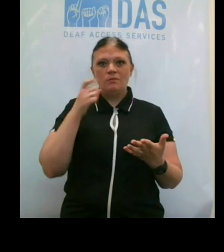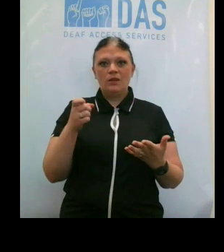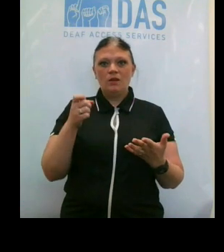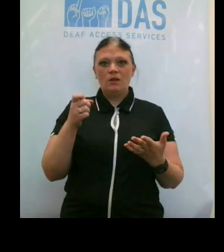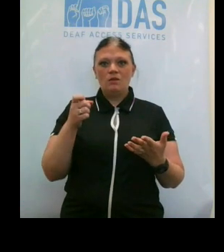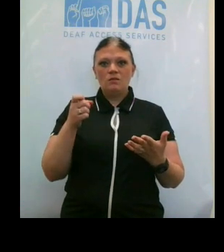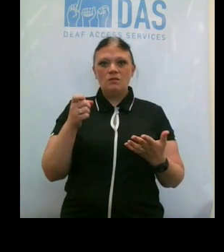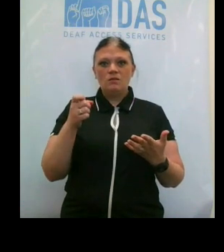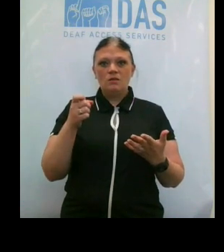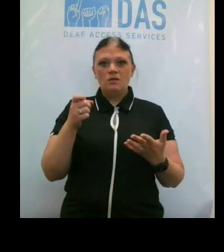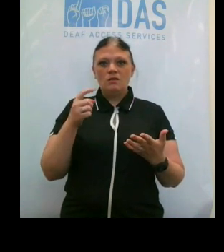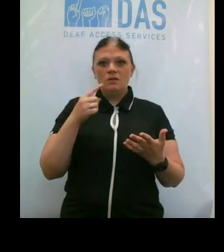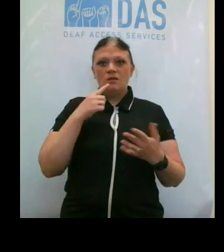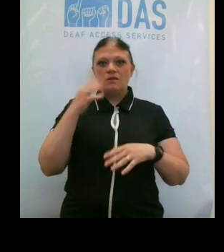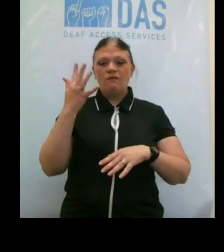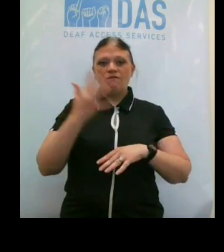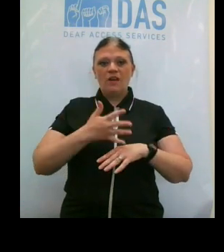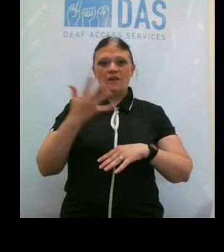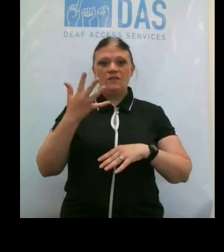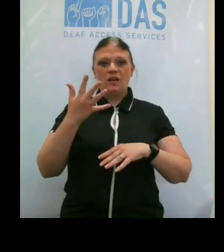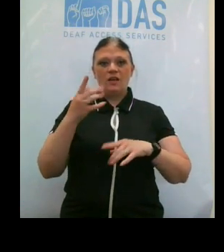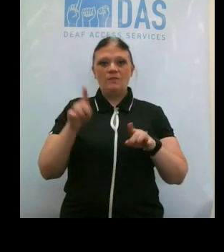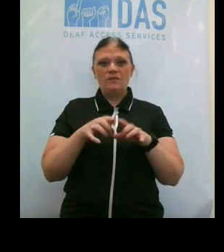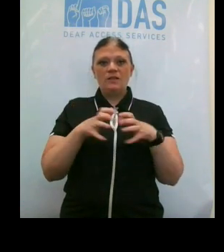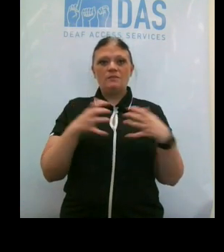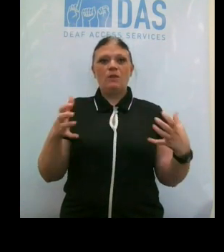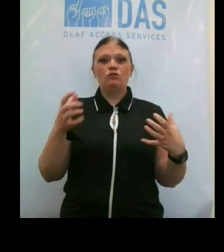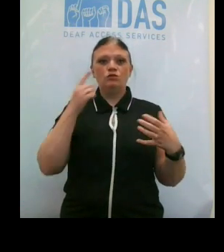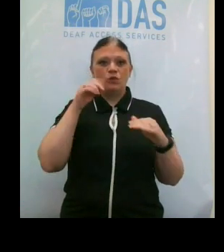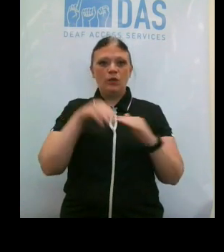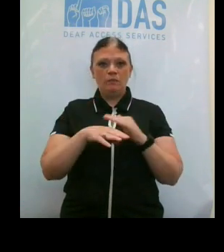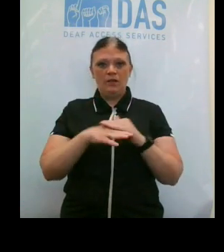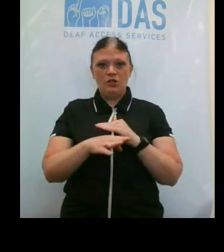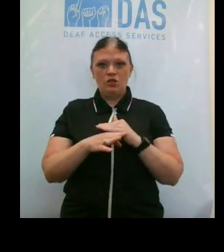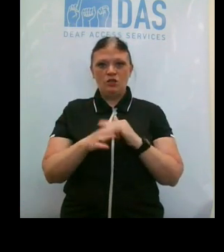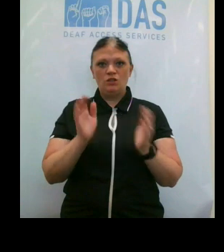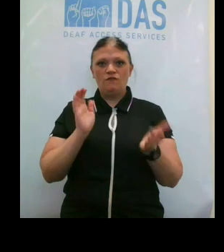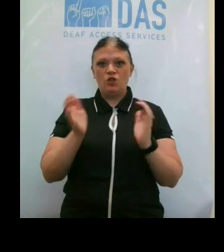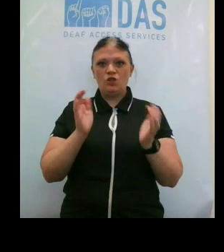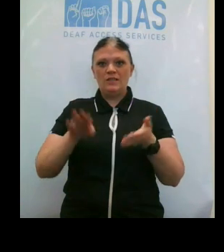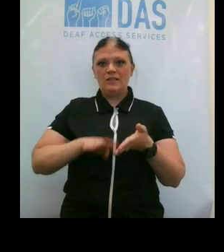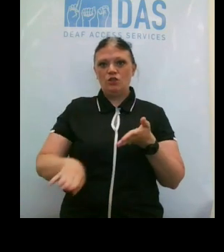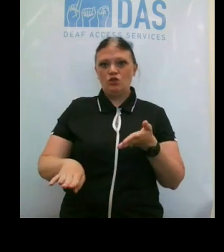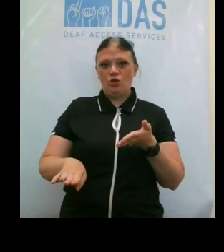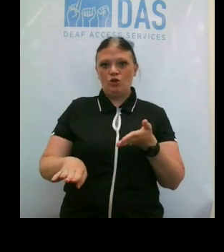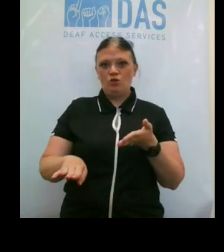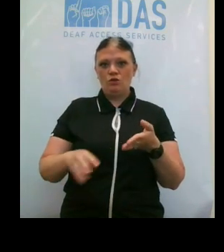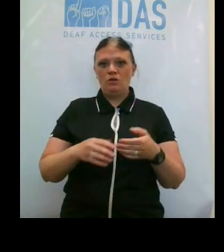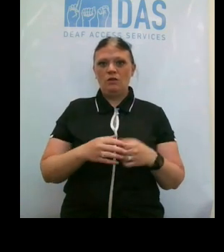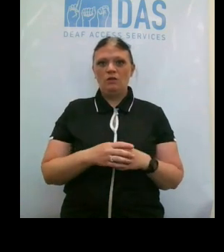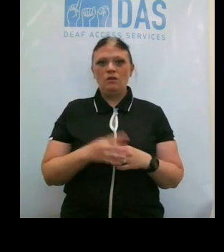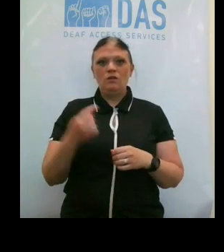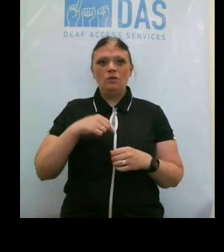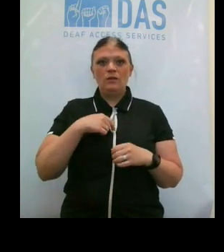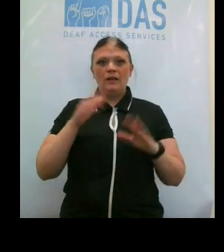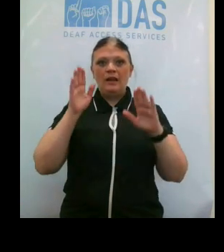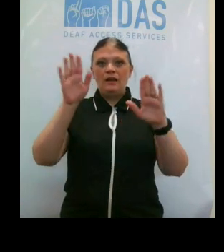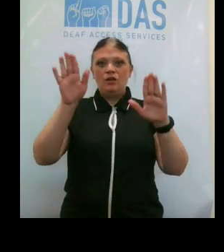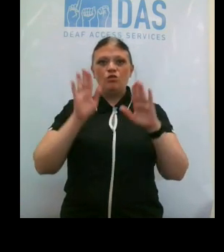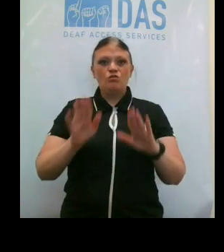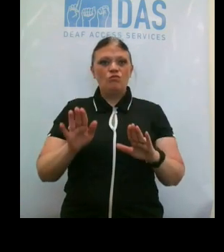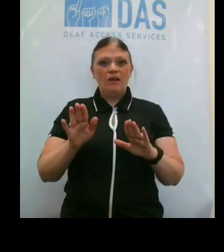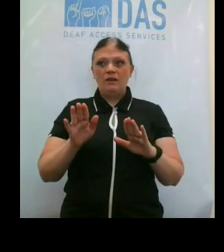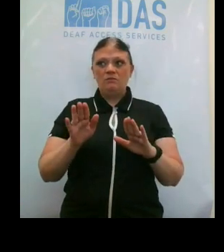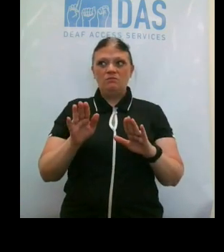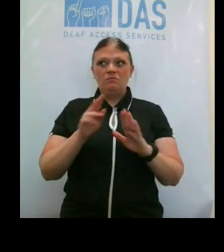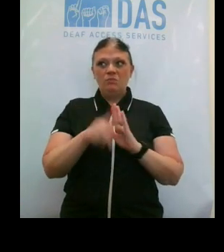been 5 times as much in admissions versus discharge over the last 2 days. We had a really great period of discharges